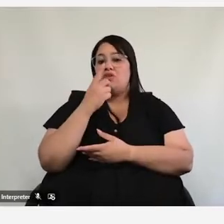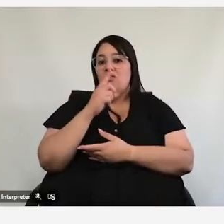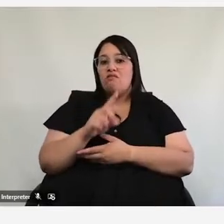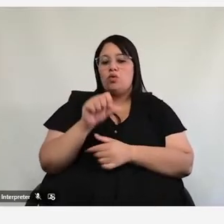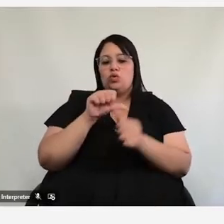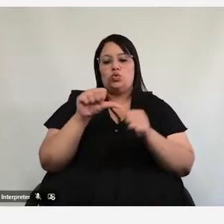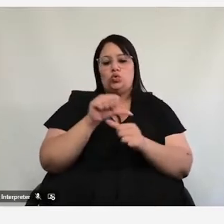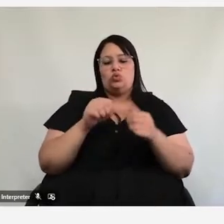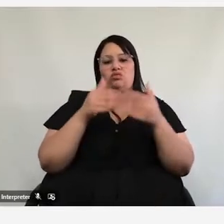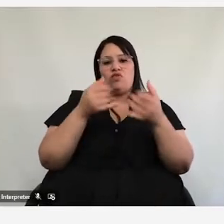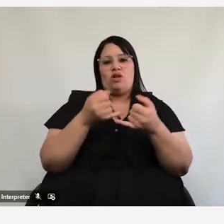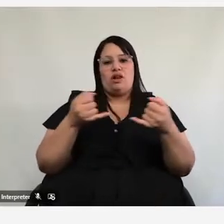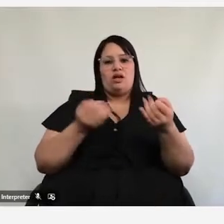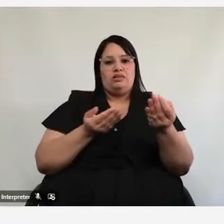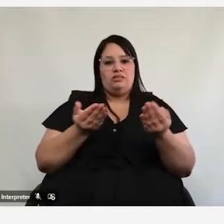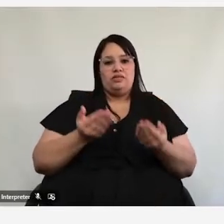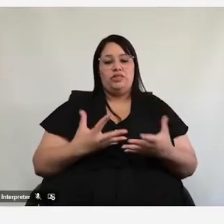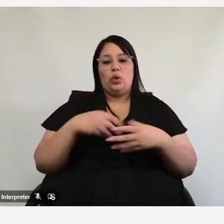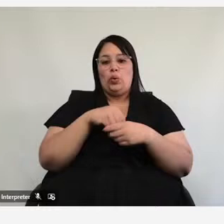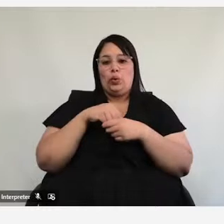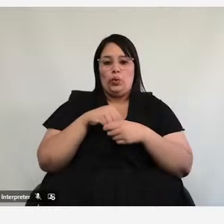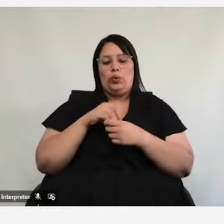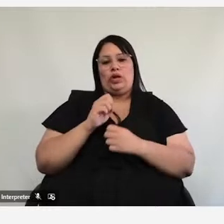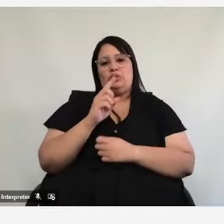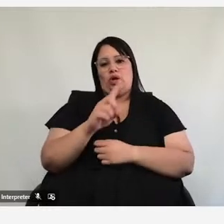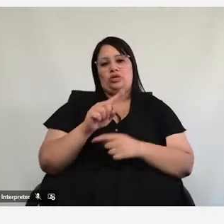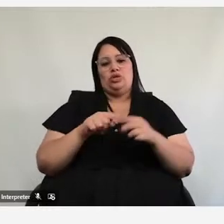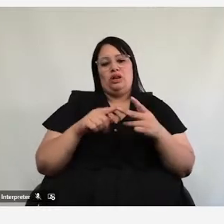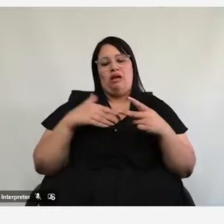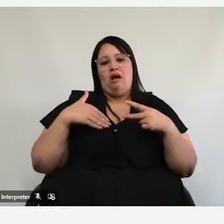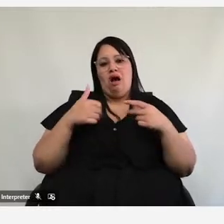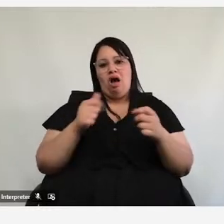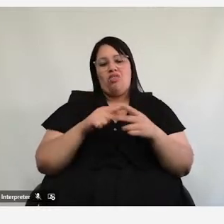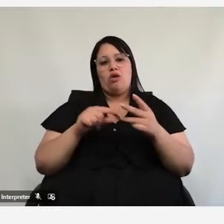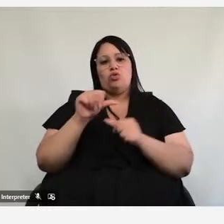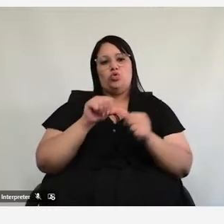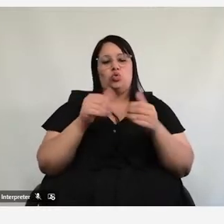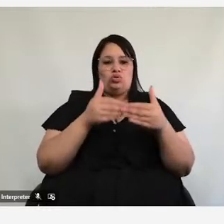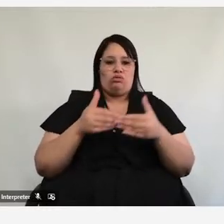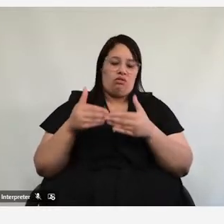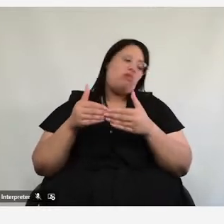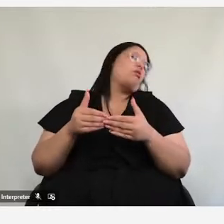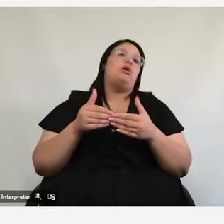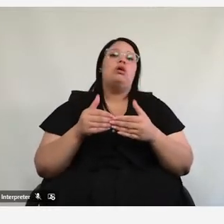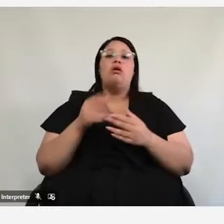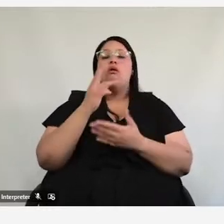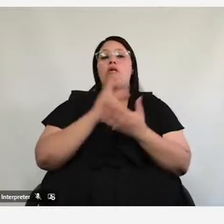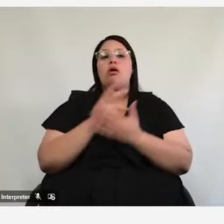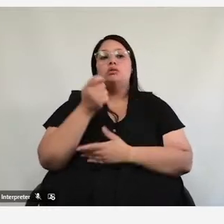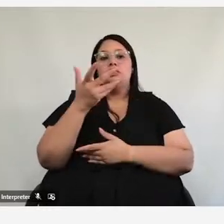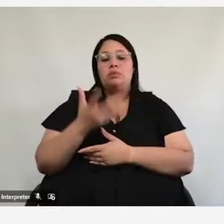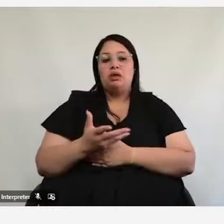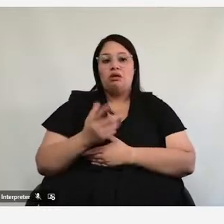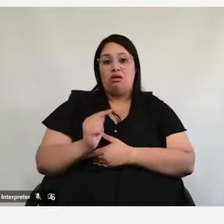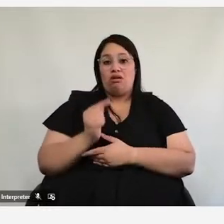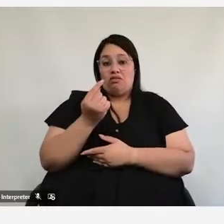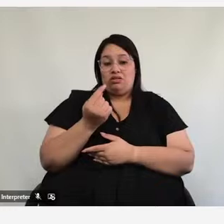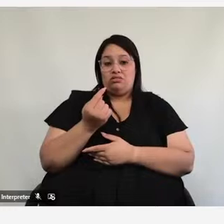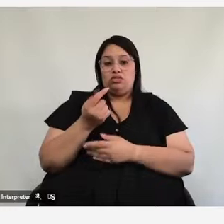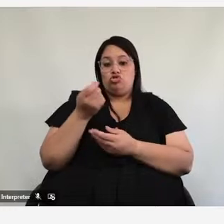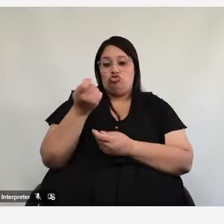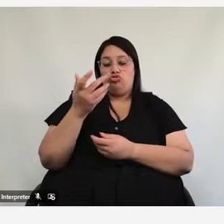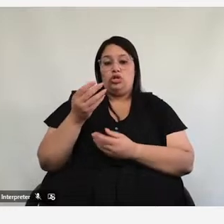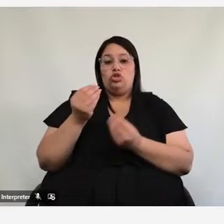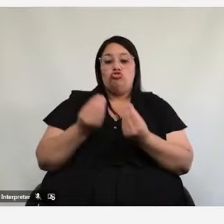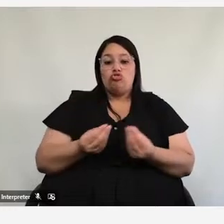social frontline services, including education, health, and social care. Honorable Speaker, firstly, children are the